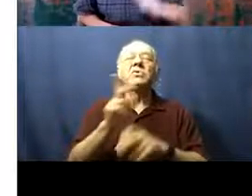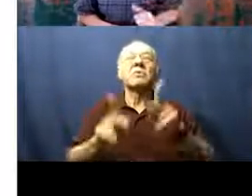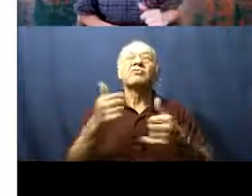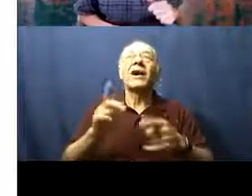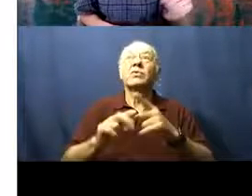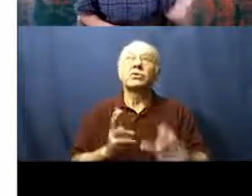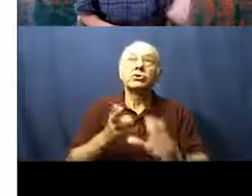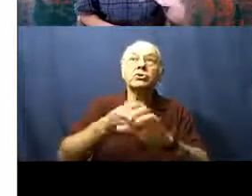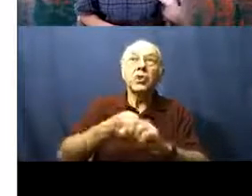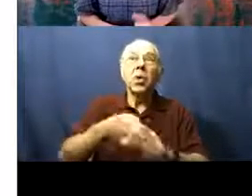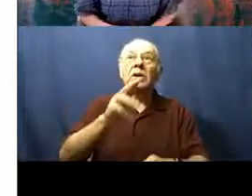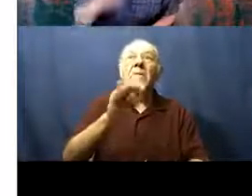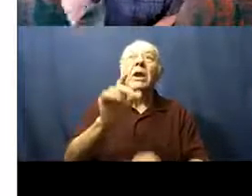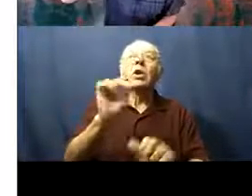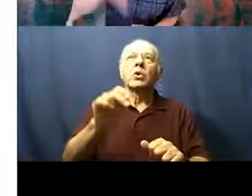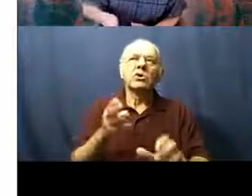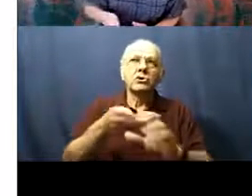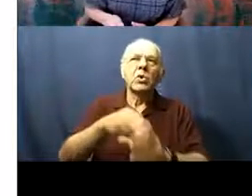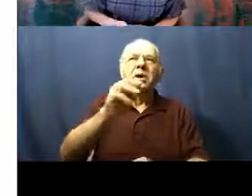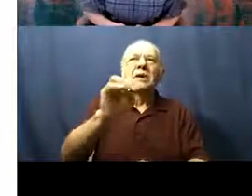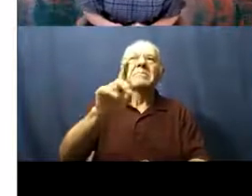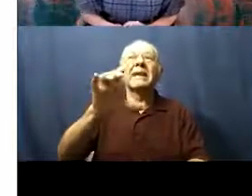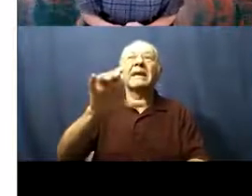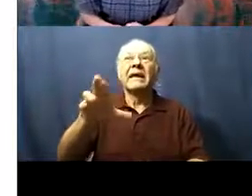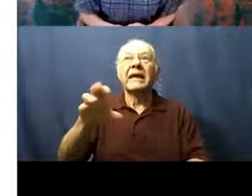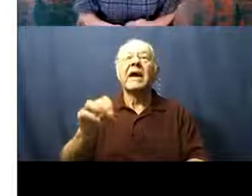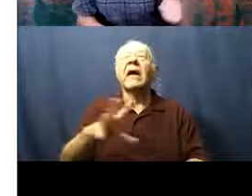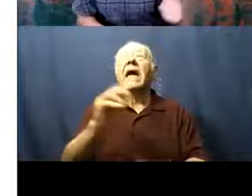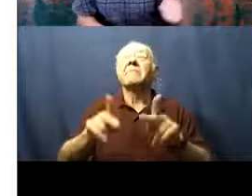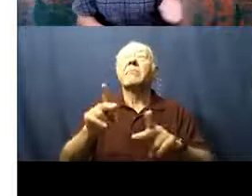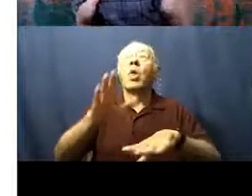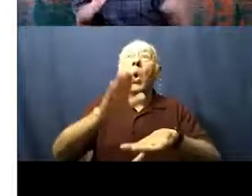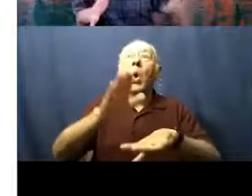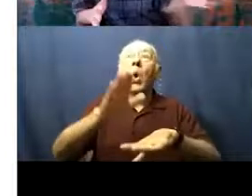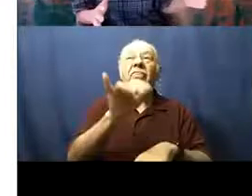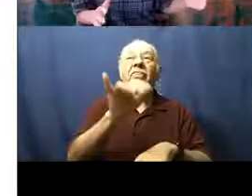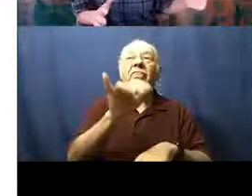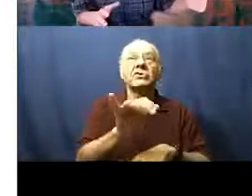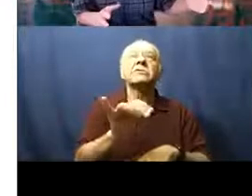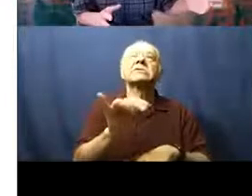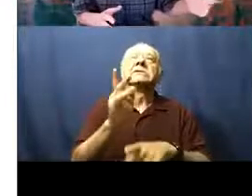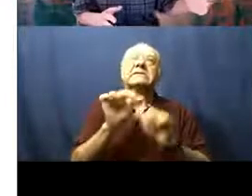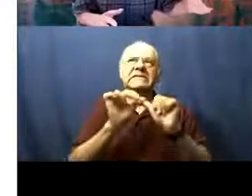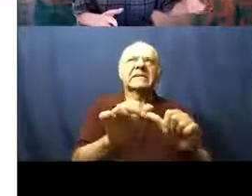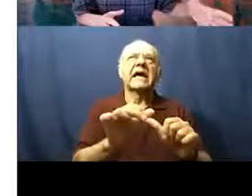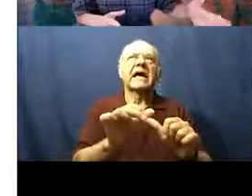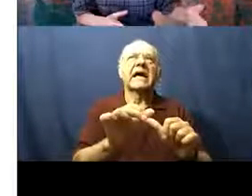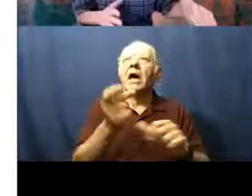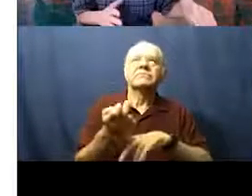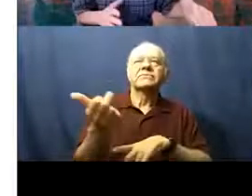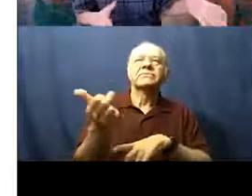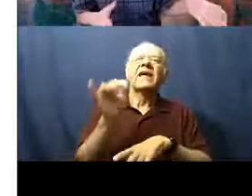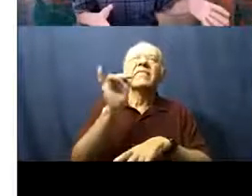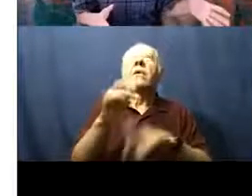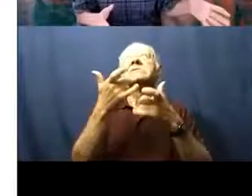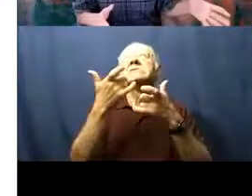get on Medicaid could get on Medicaid, and everybody who was already on would stay. That was an enormous lift for our technical teams